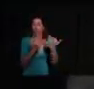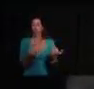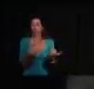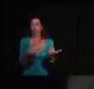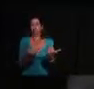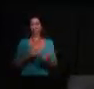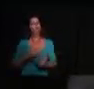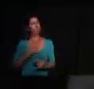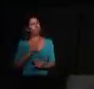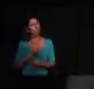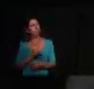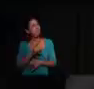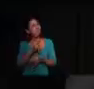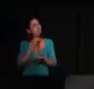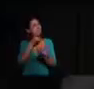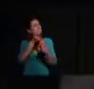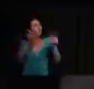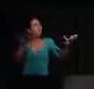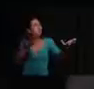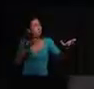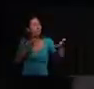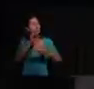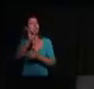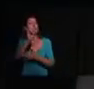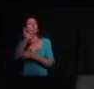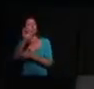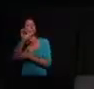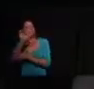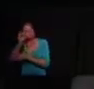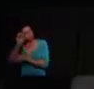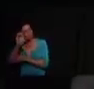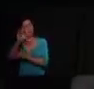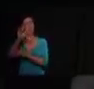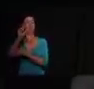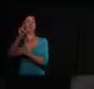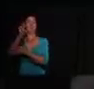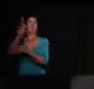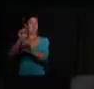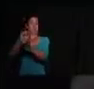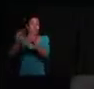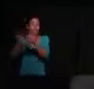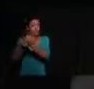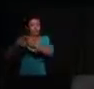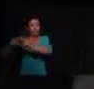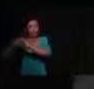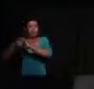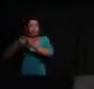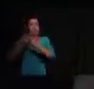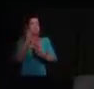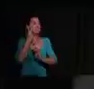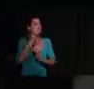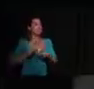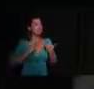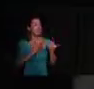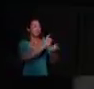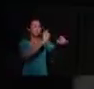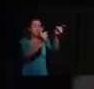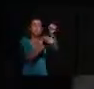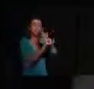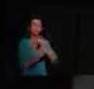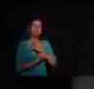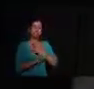been about seeing Selkirk work with partners like Make a Change Canada to see lives transformed and